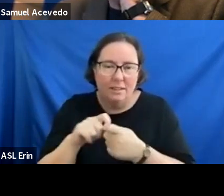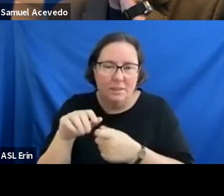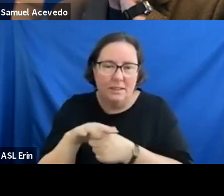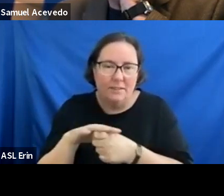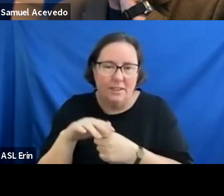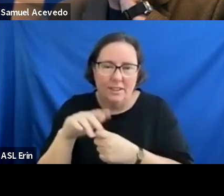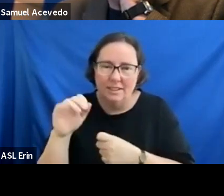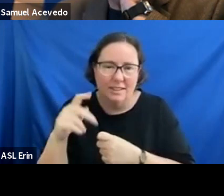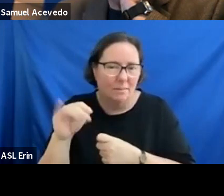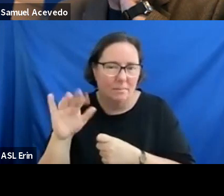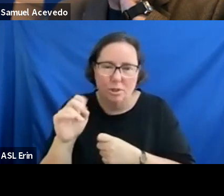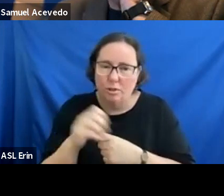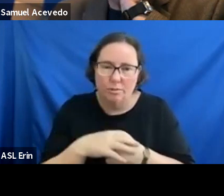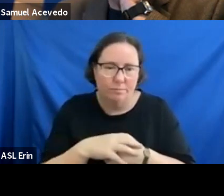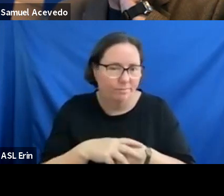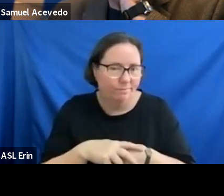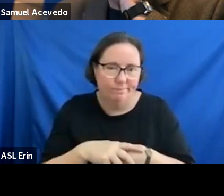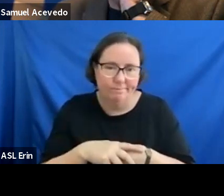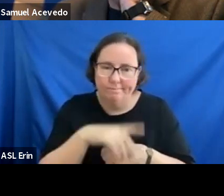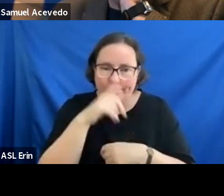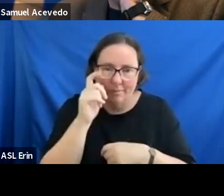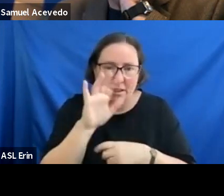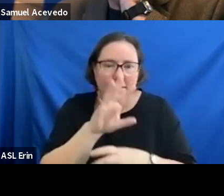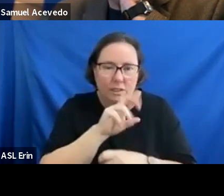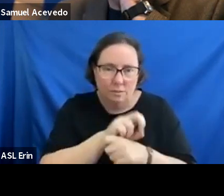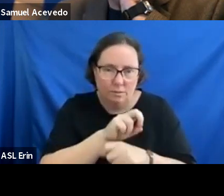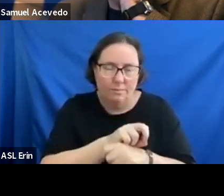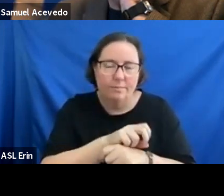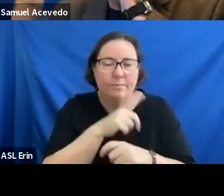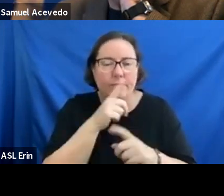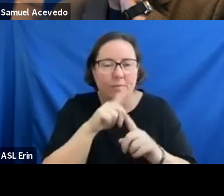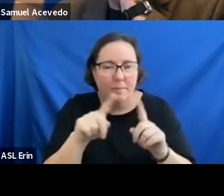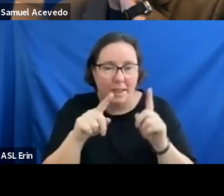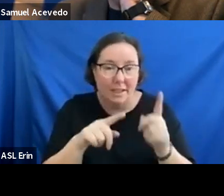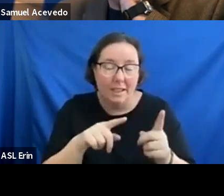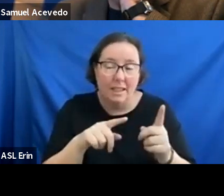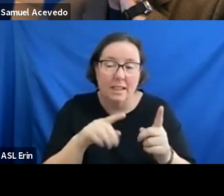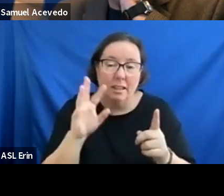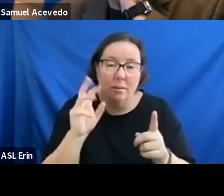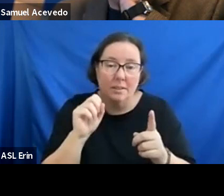specific zip code. So Kobe Bryant was